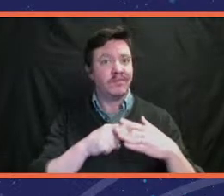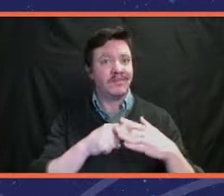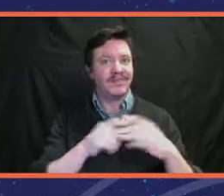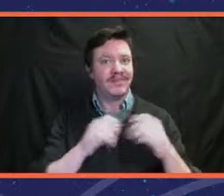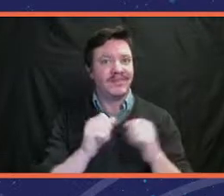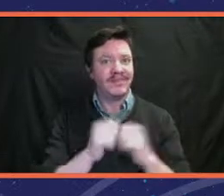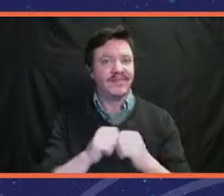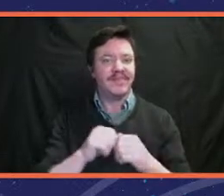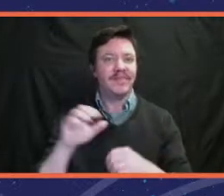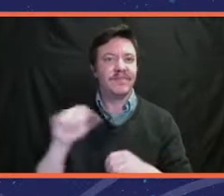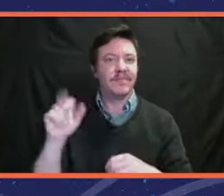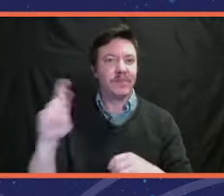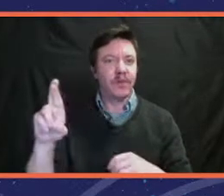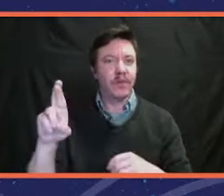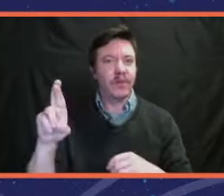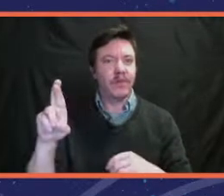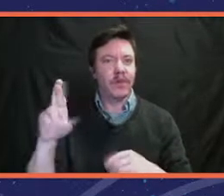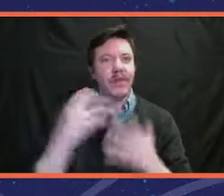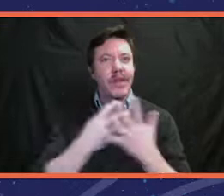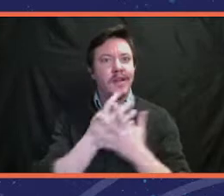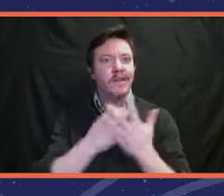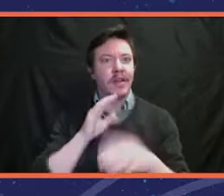on Instagram that